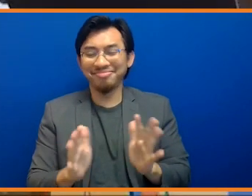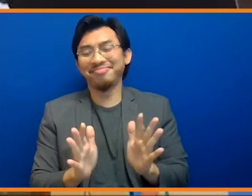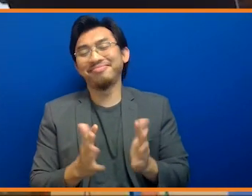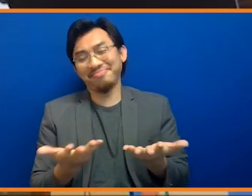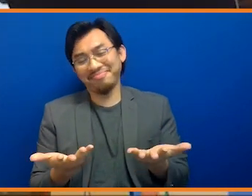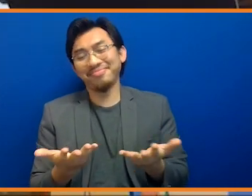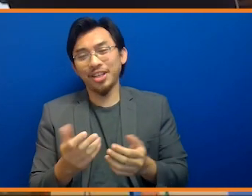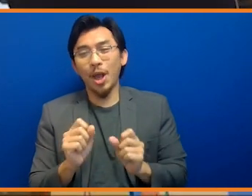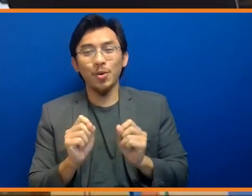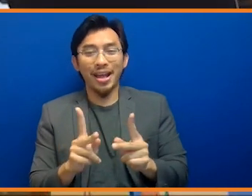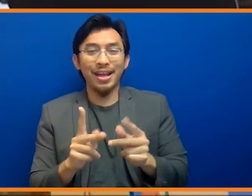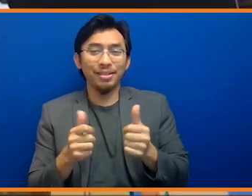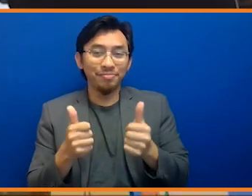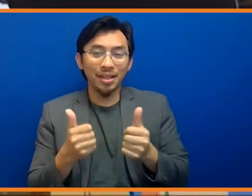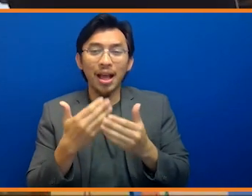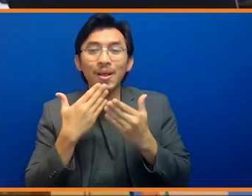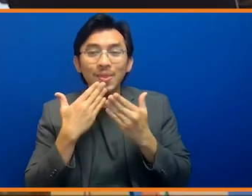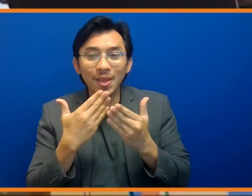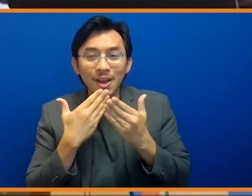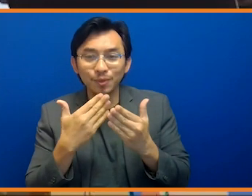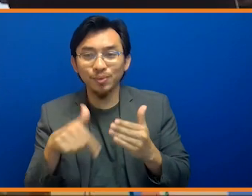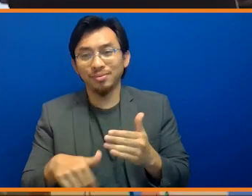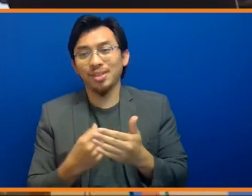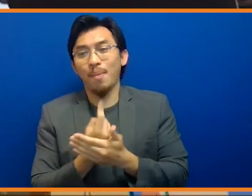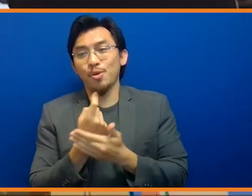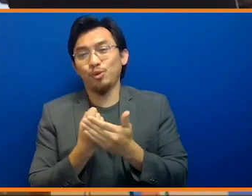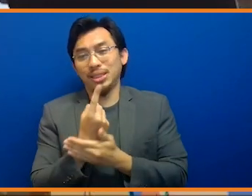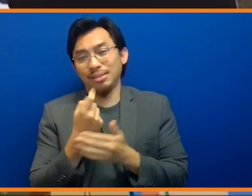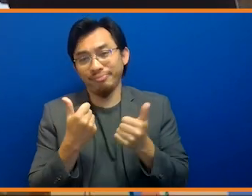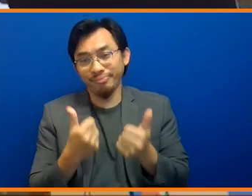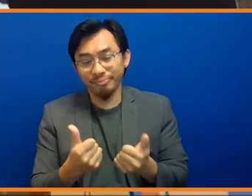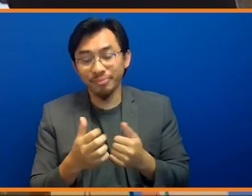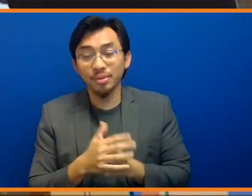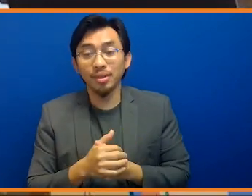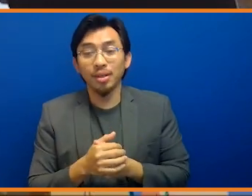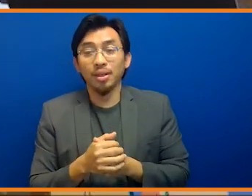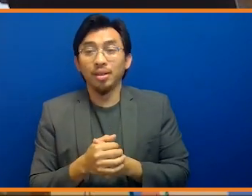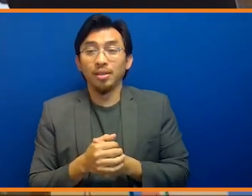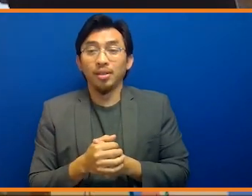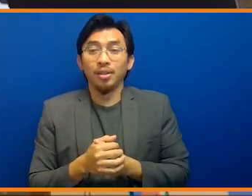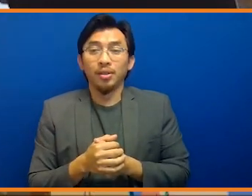okay, but thank you very much for the opportunity, Dr. Zalin. And